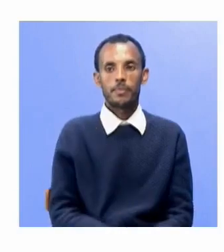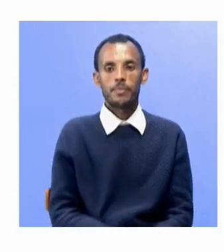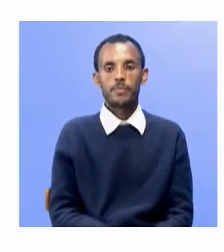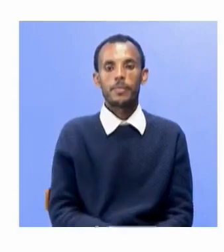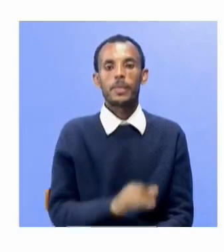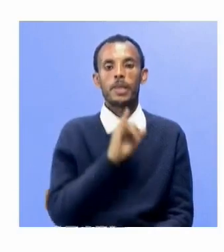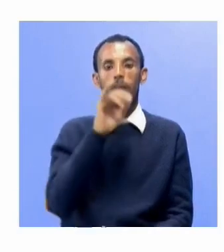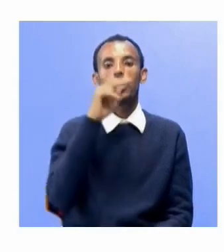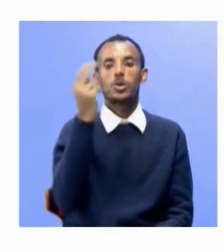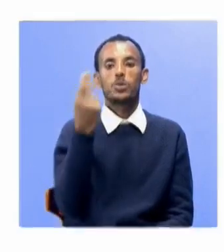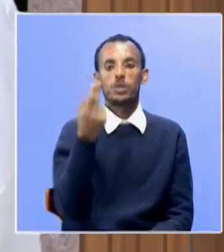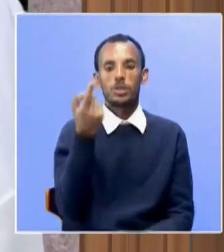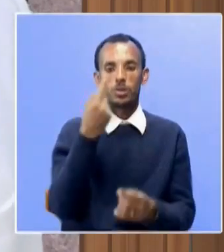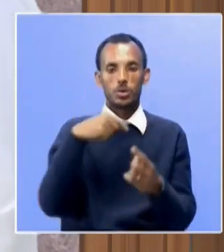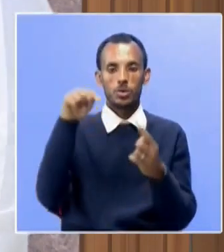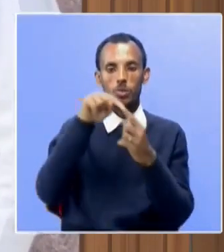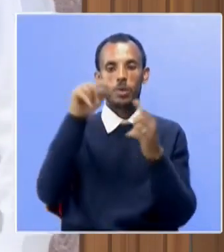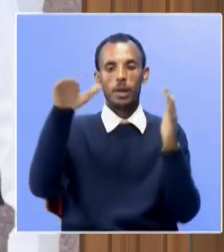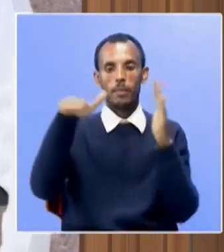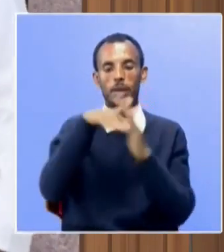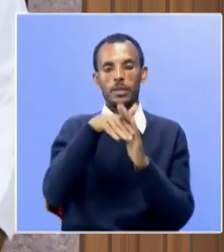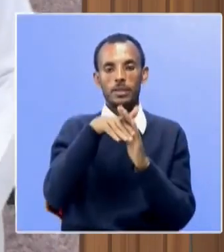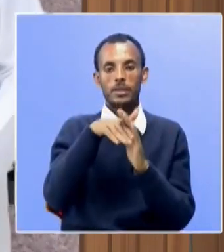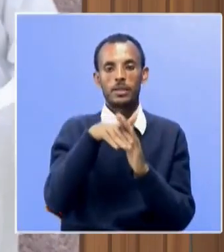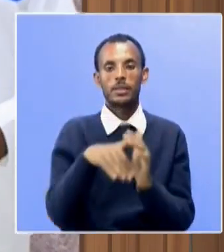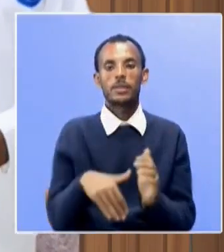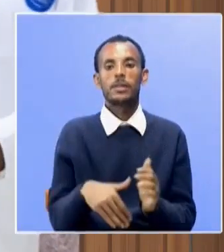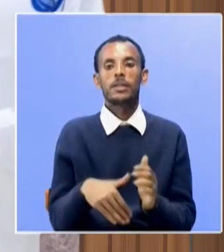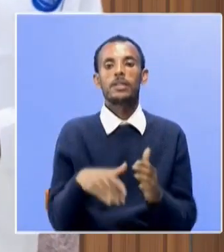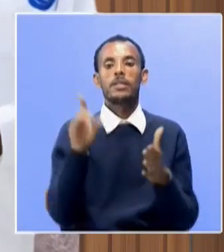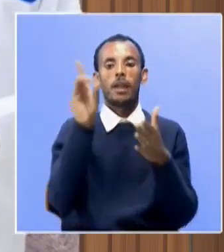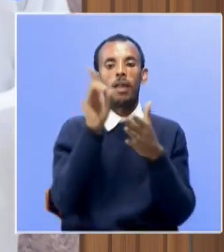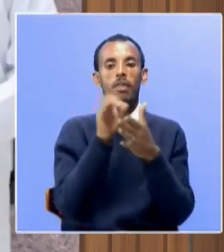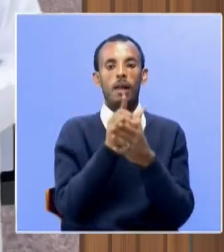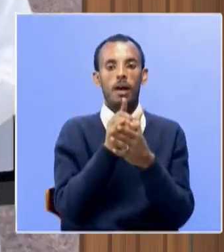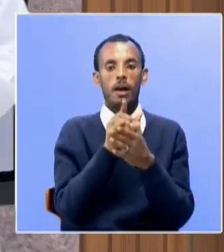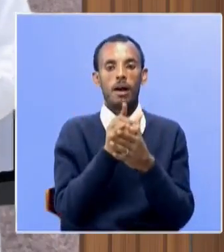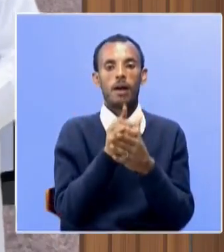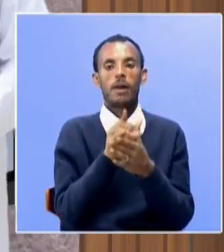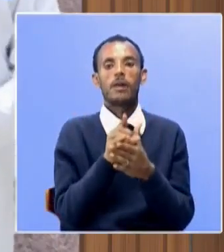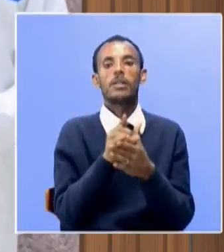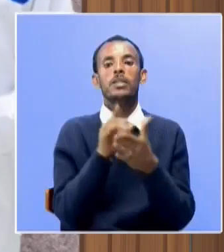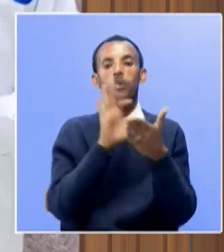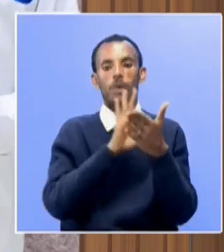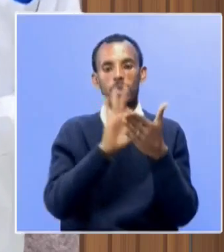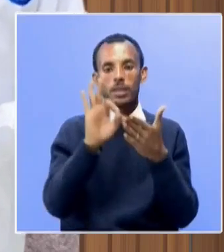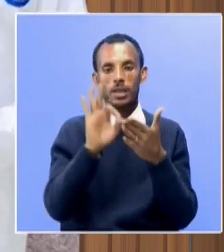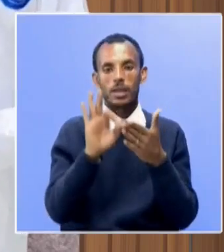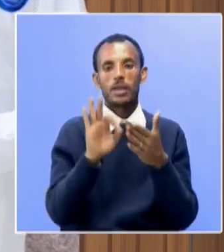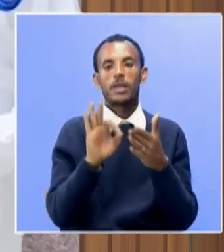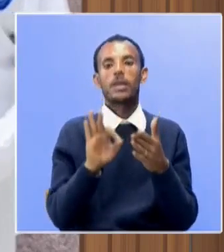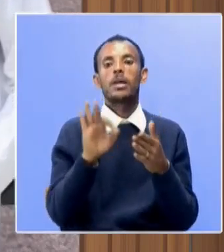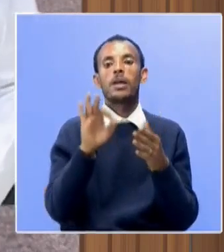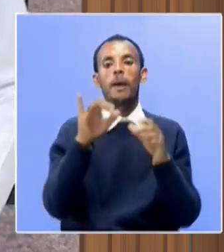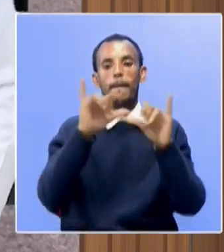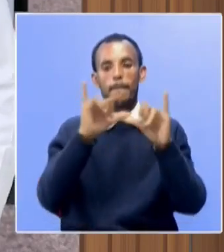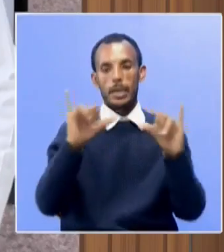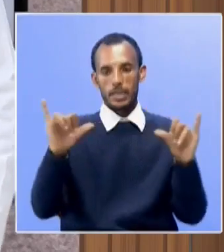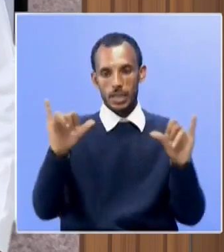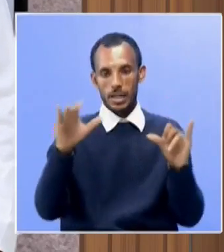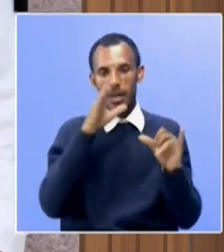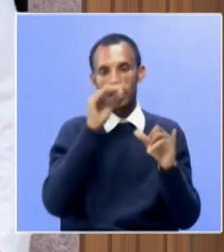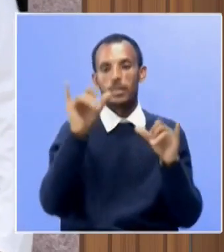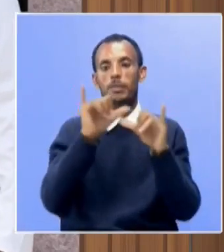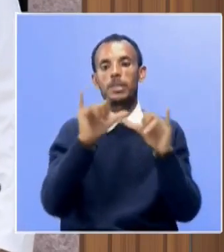is used to represent the data, the quantity being measured, and the